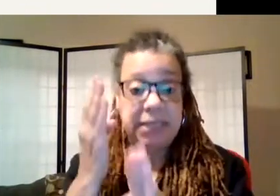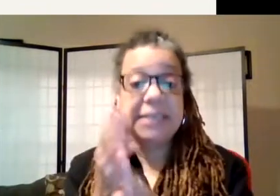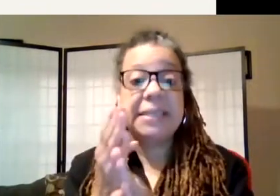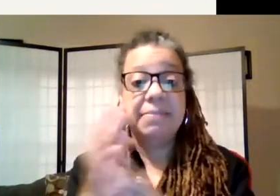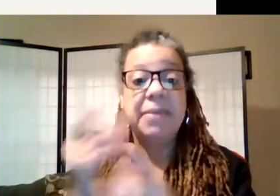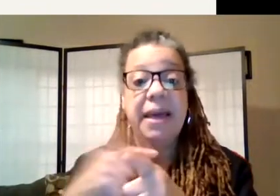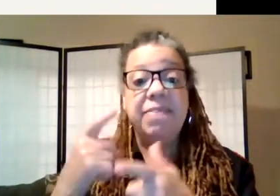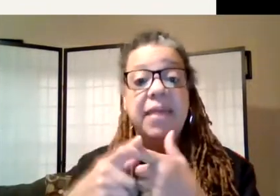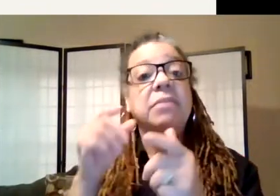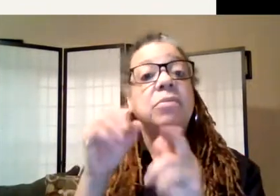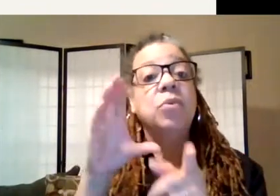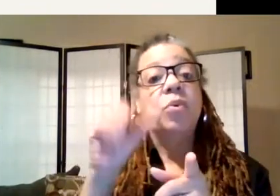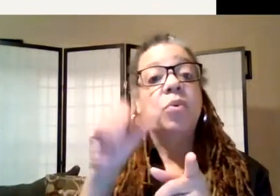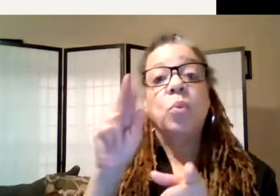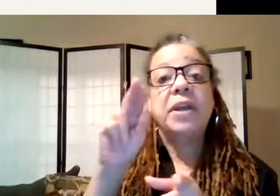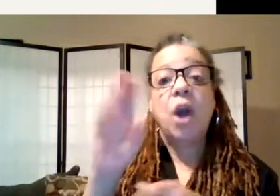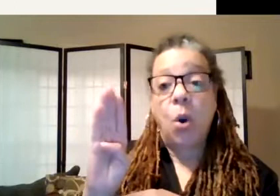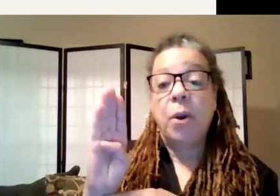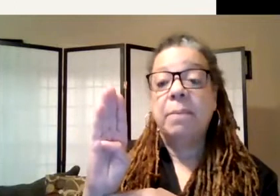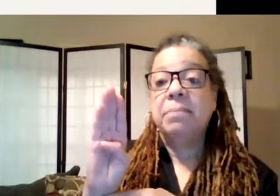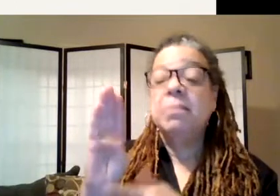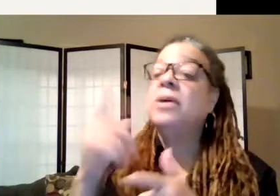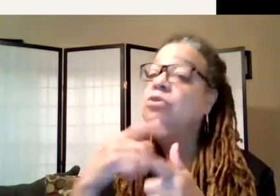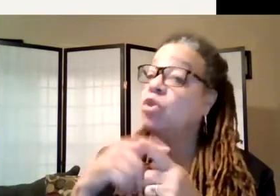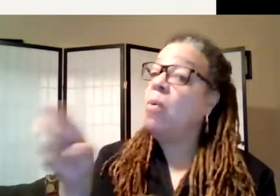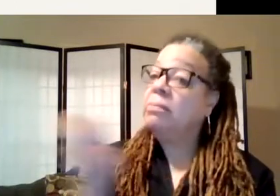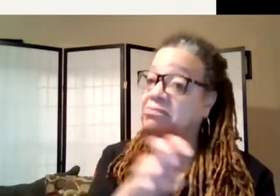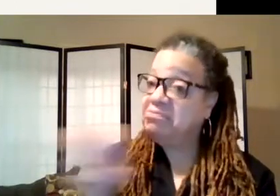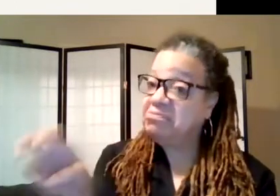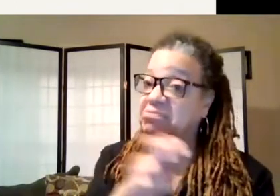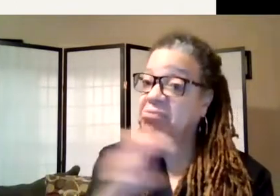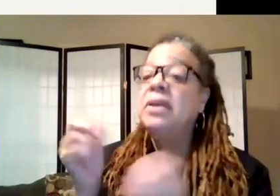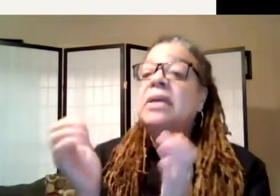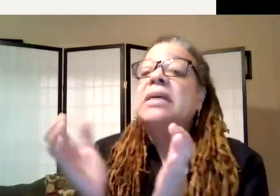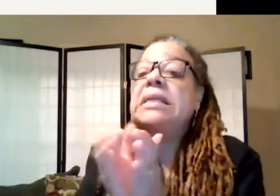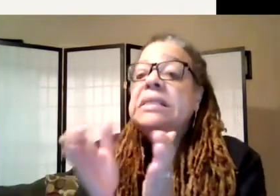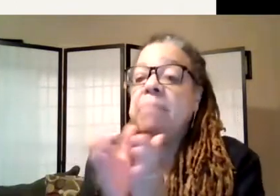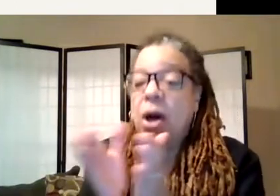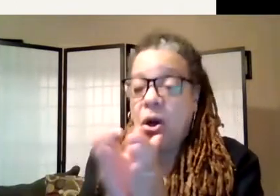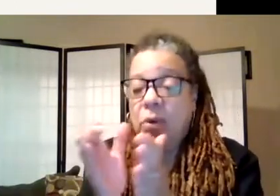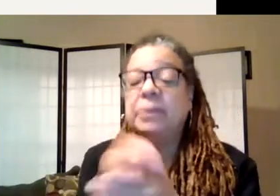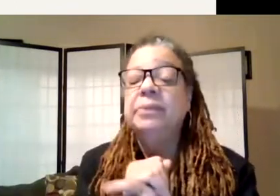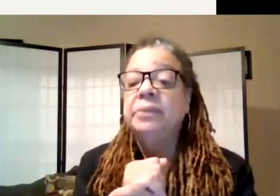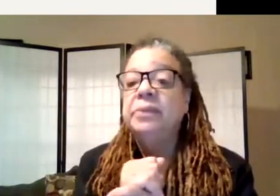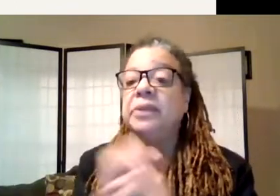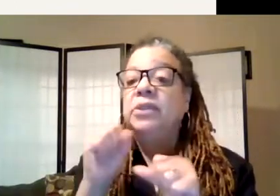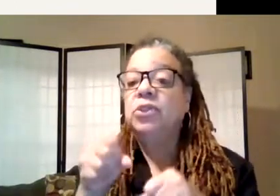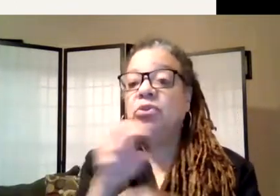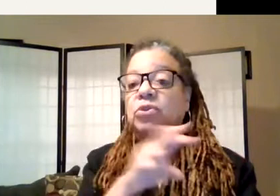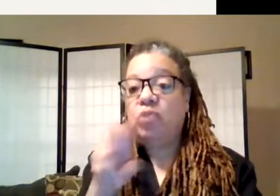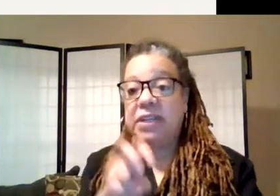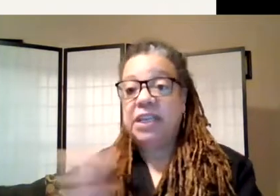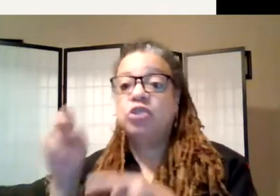with CARB to afford these electric shuttle fleets, as well as small transit corridors as well, being able to transition those